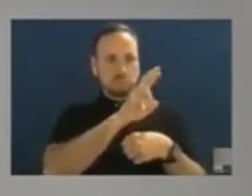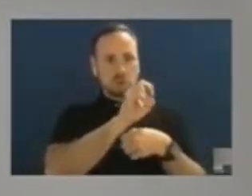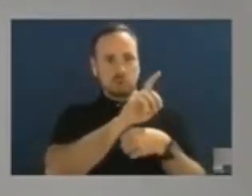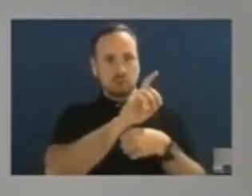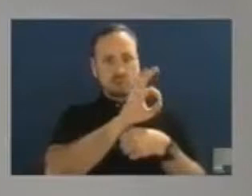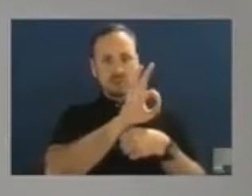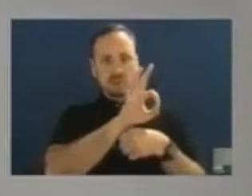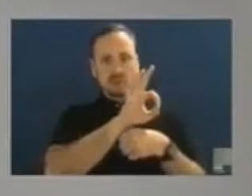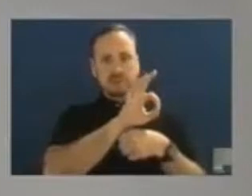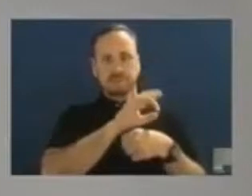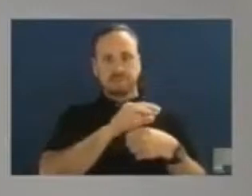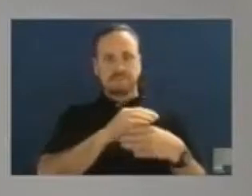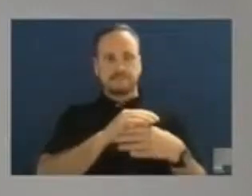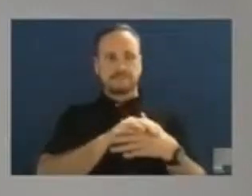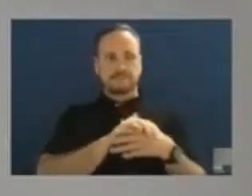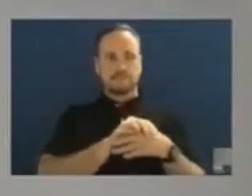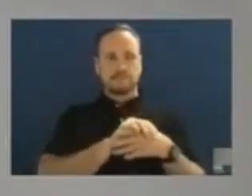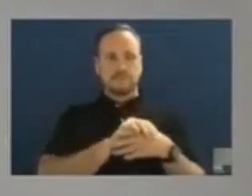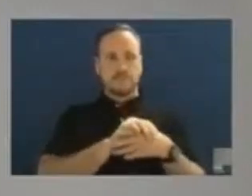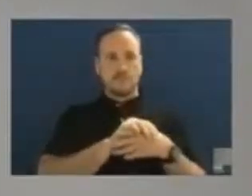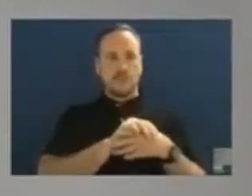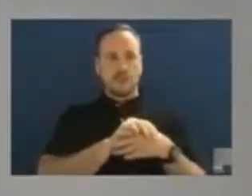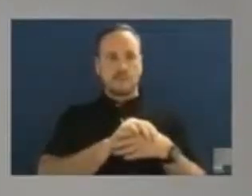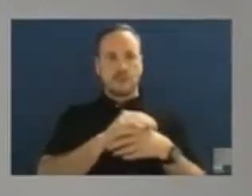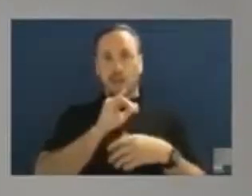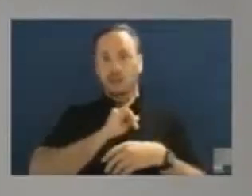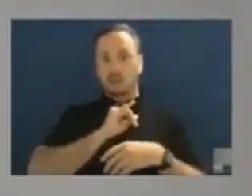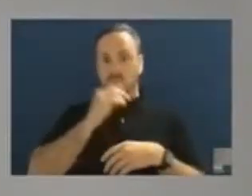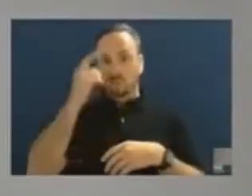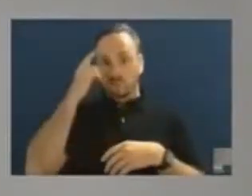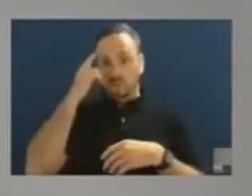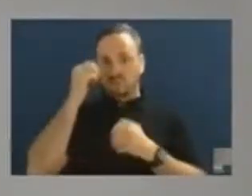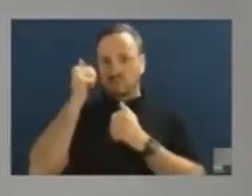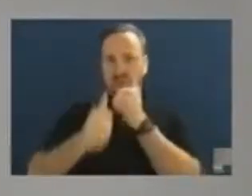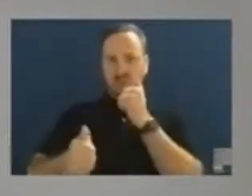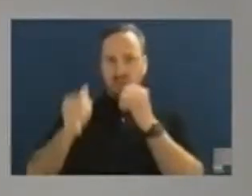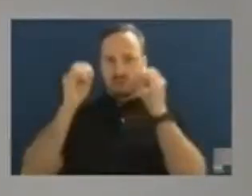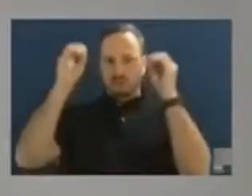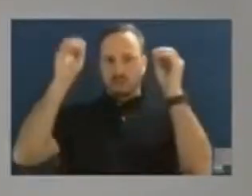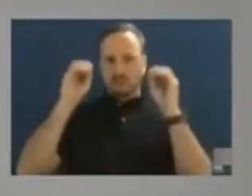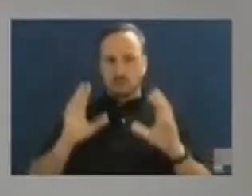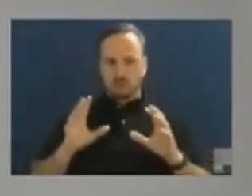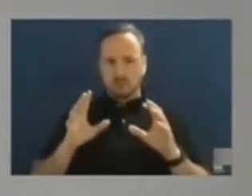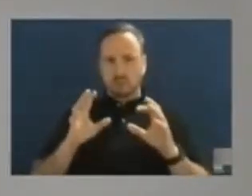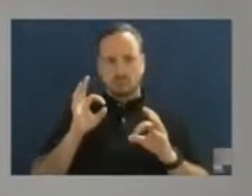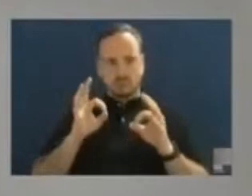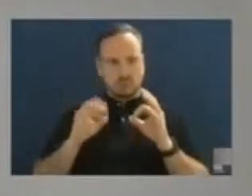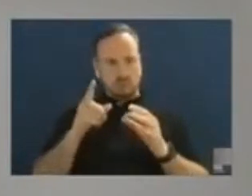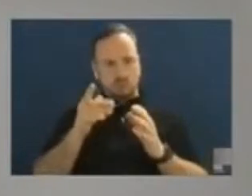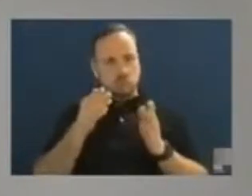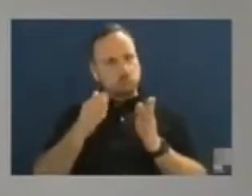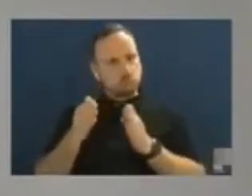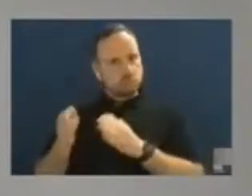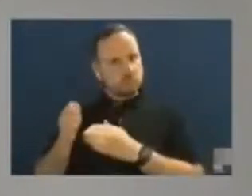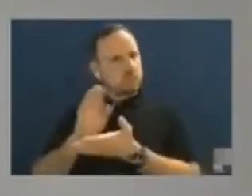So that's one thing, and yes, ma'am, I think every teacher, you organize, you clean, but now it might be a little